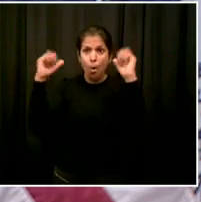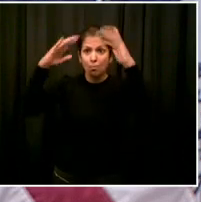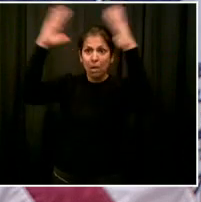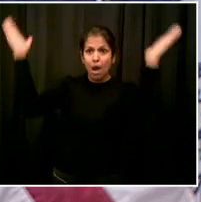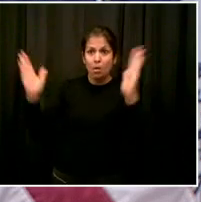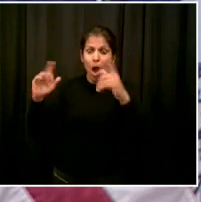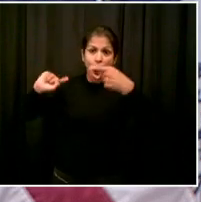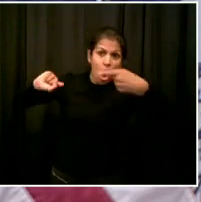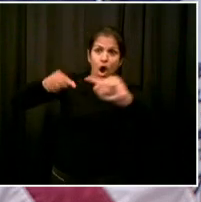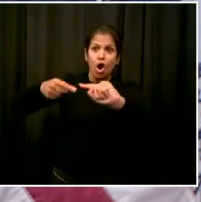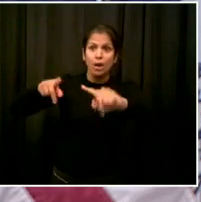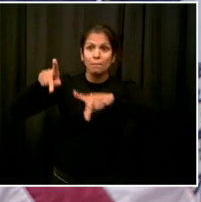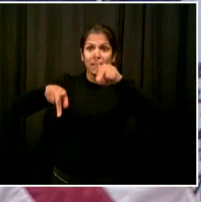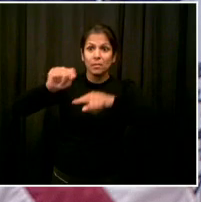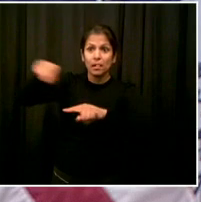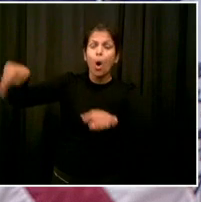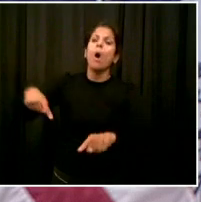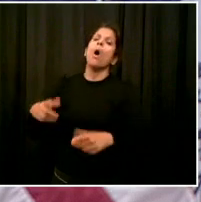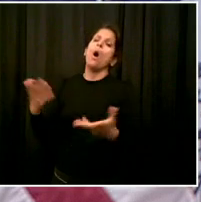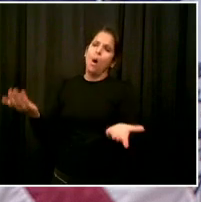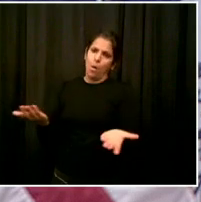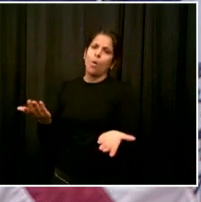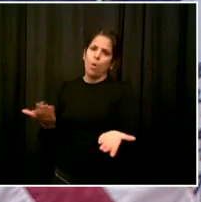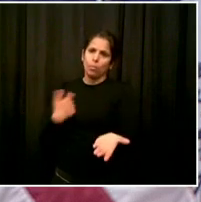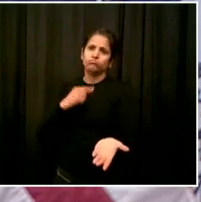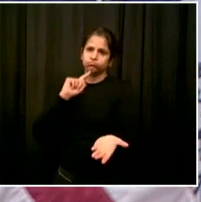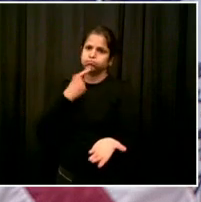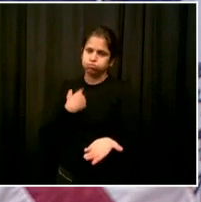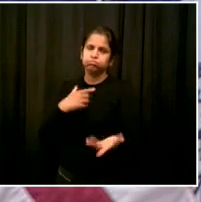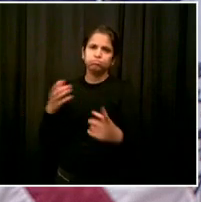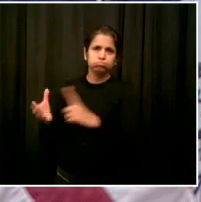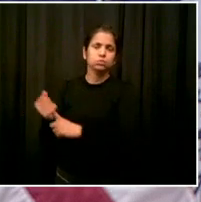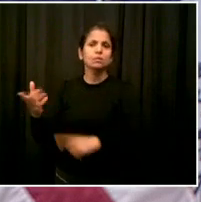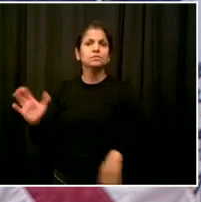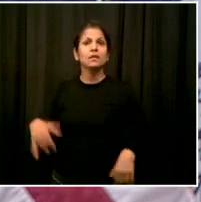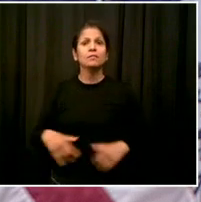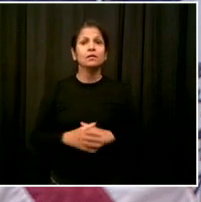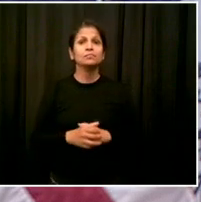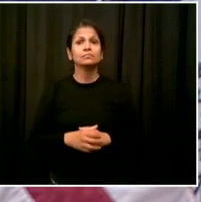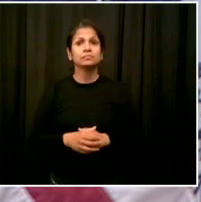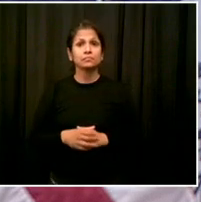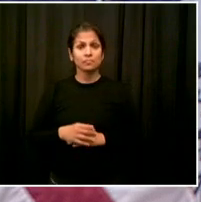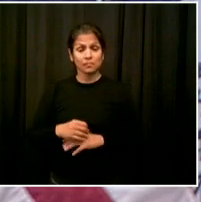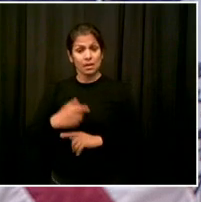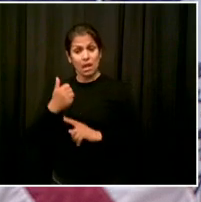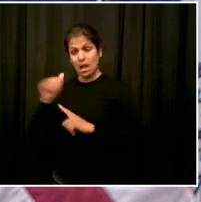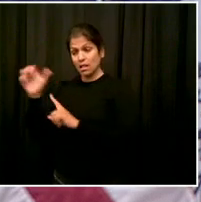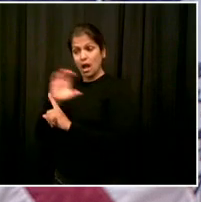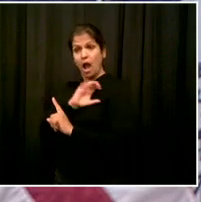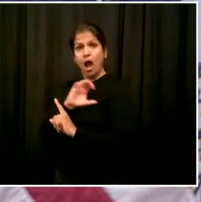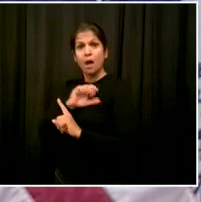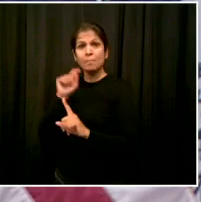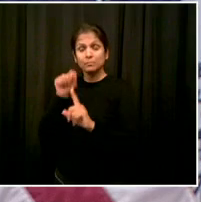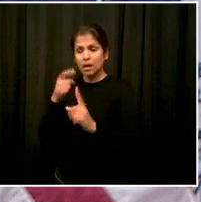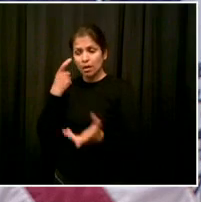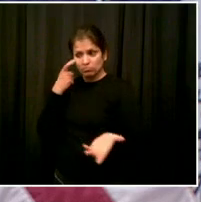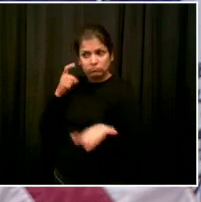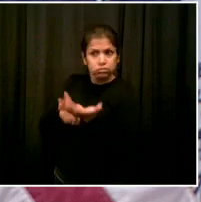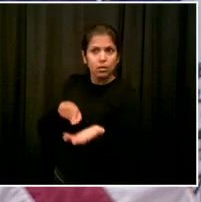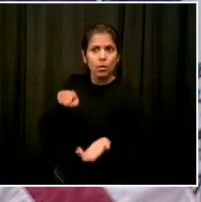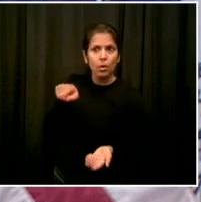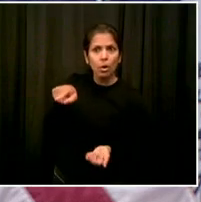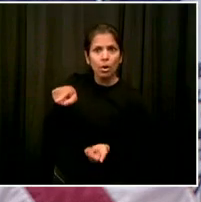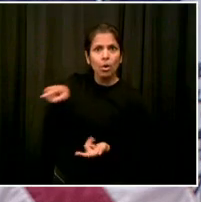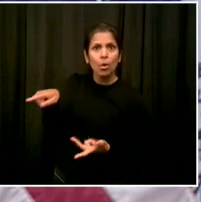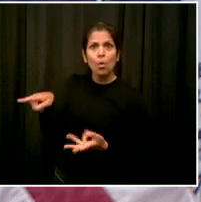NYPD officer thinks that something needs to be intervened in, that's part of their professional discretion to make that decision. But the focus right